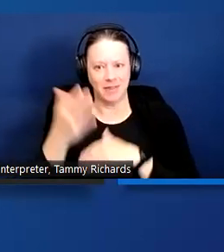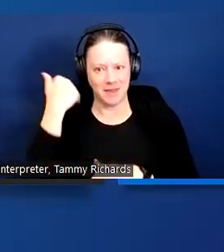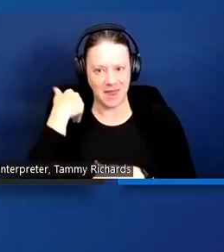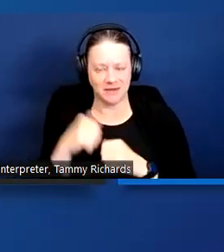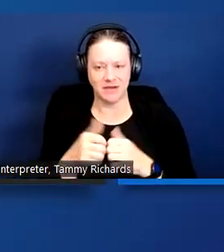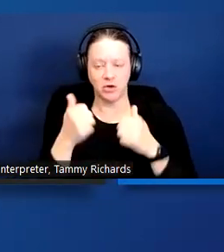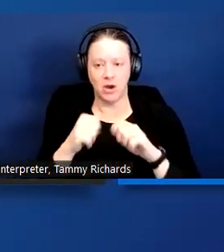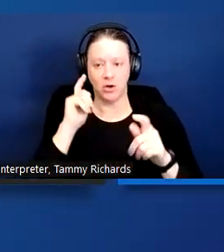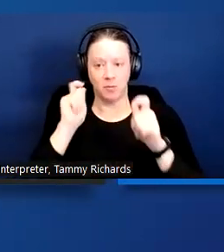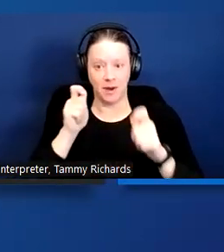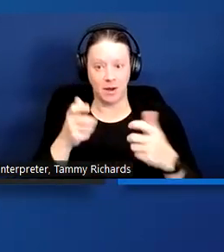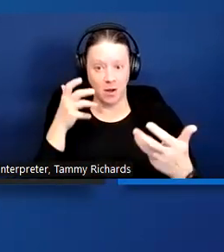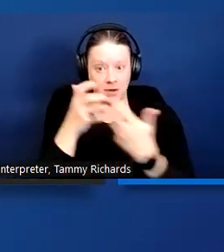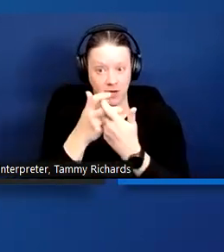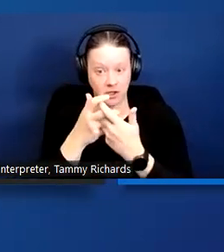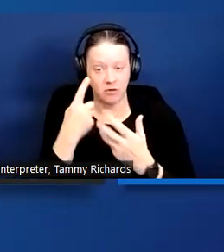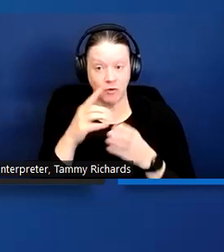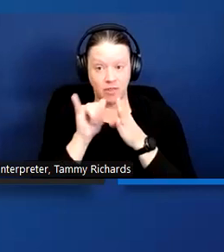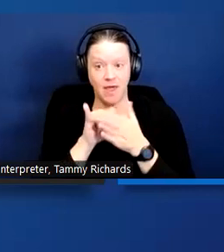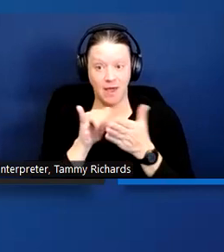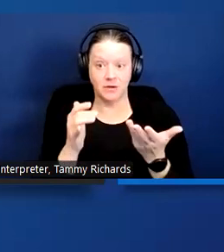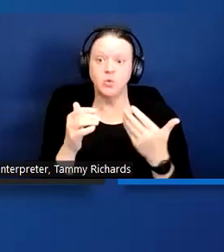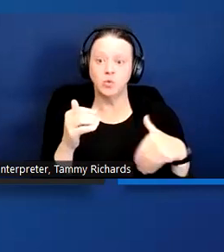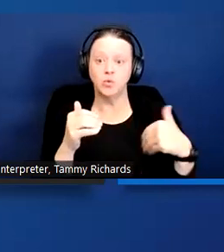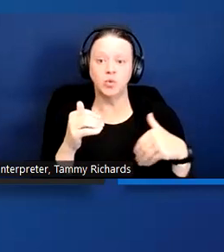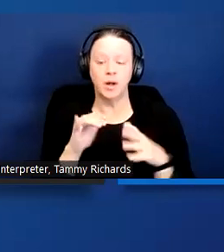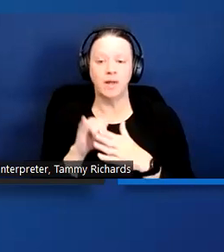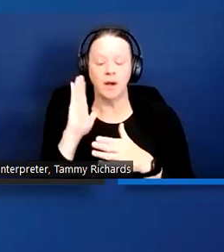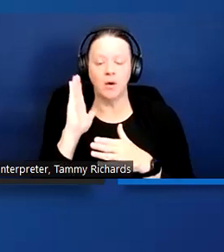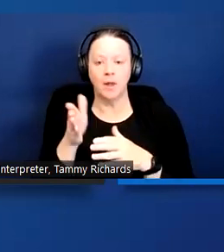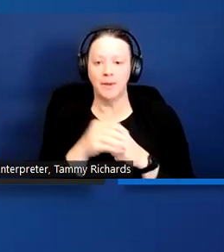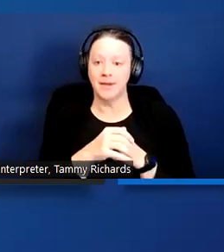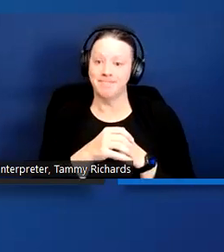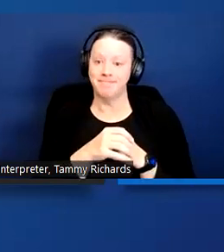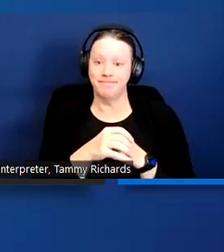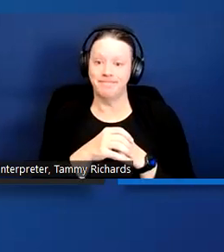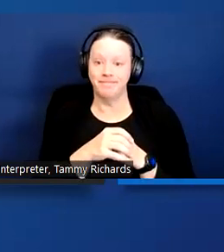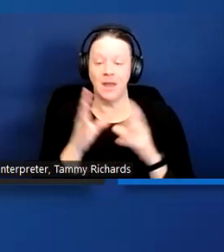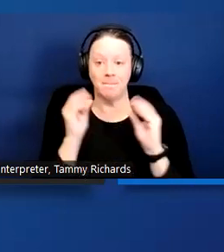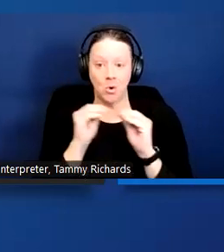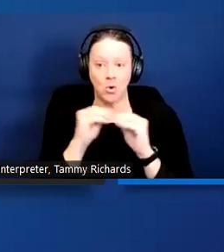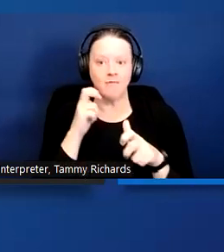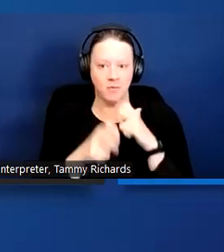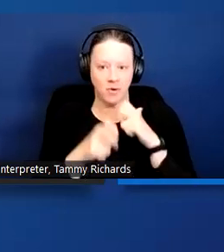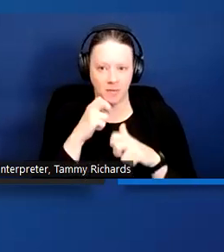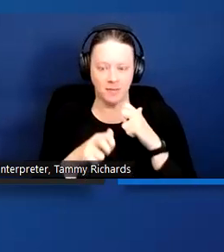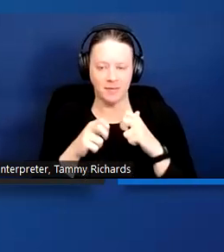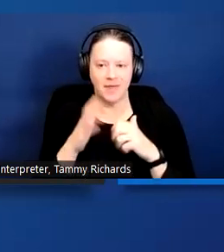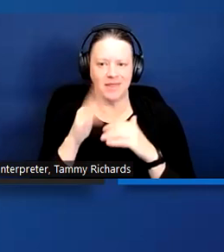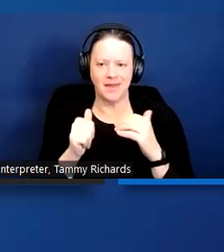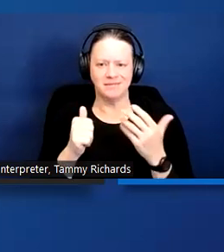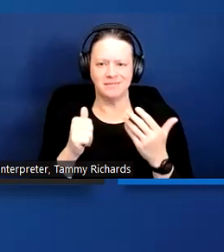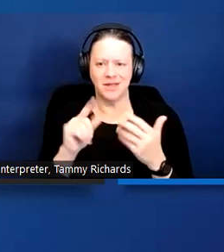make an accommodation for it is going to be more of a problem than if you had